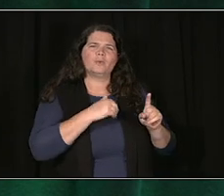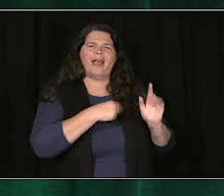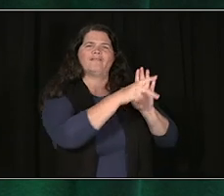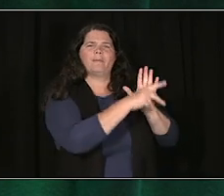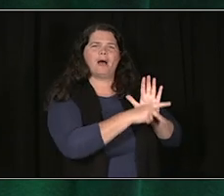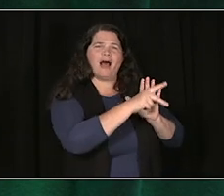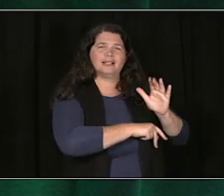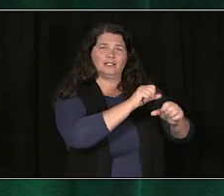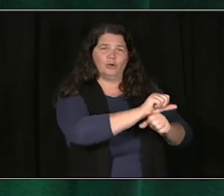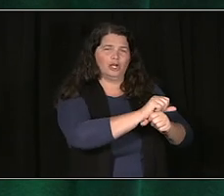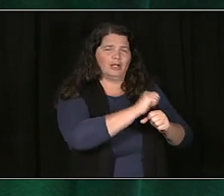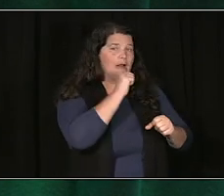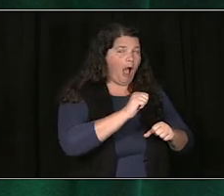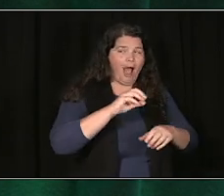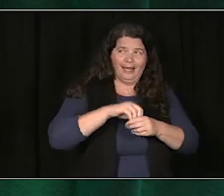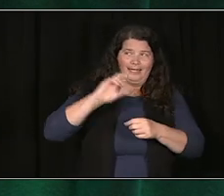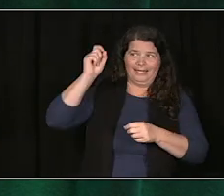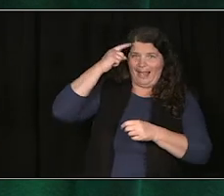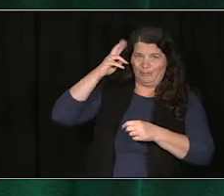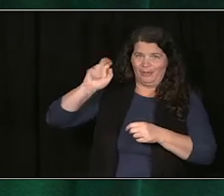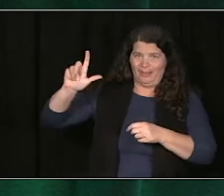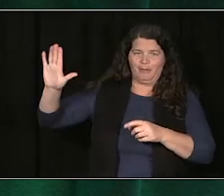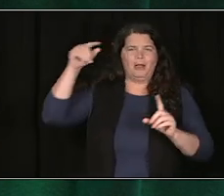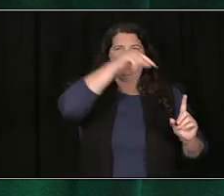mimicking that caucus feel in order to